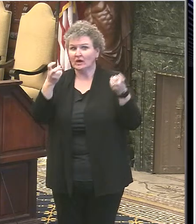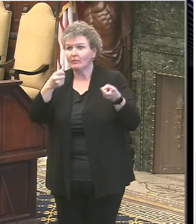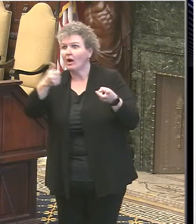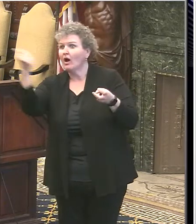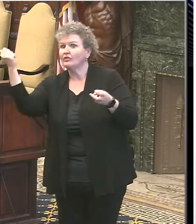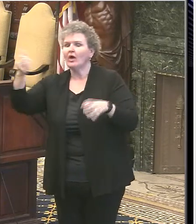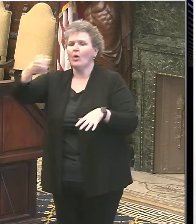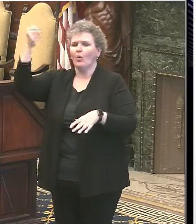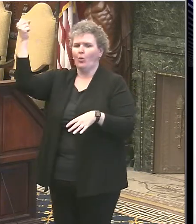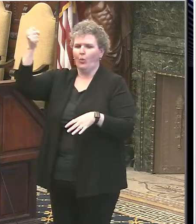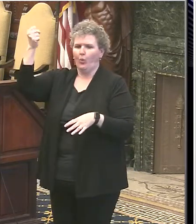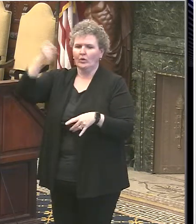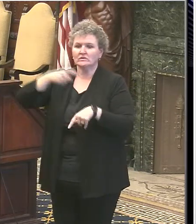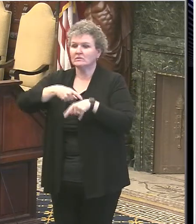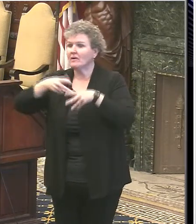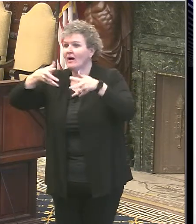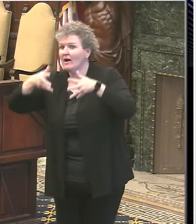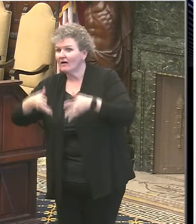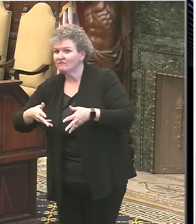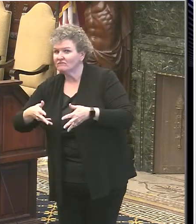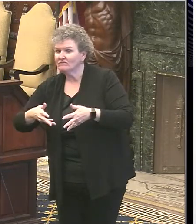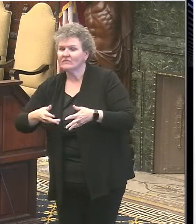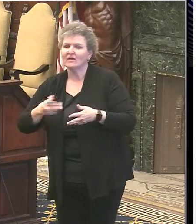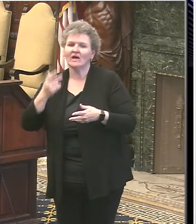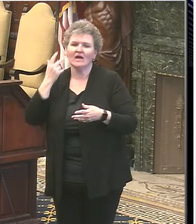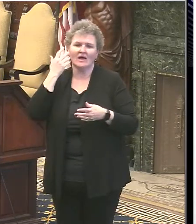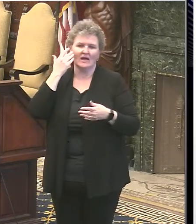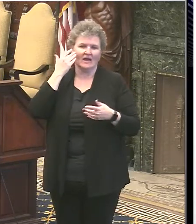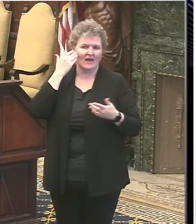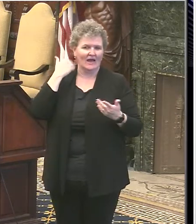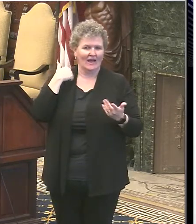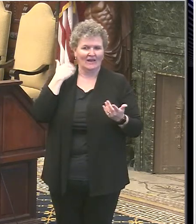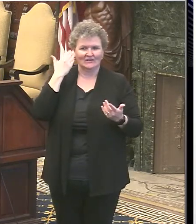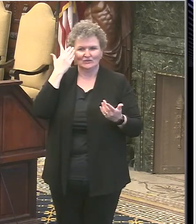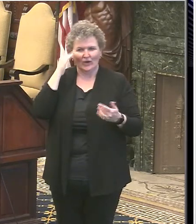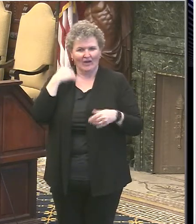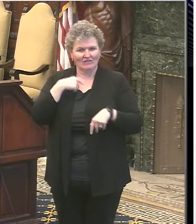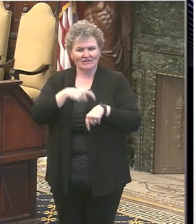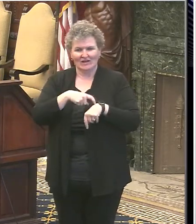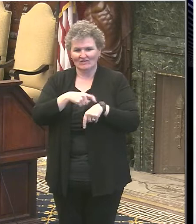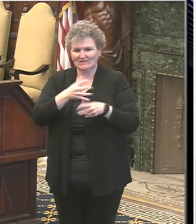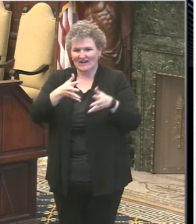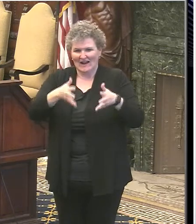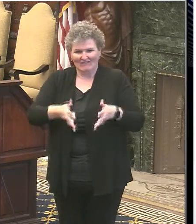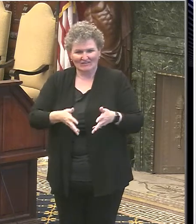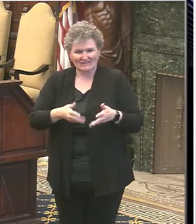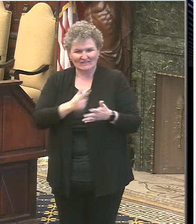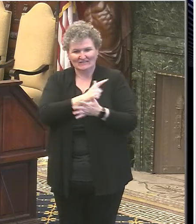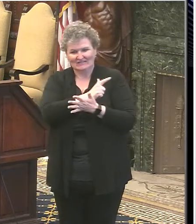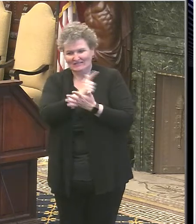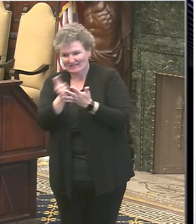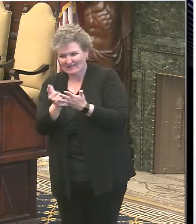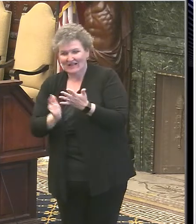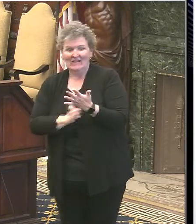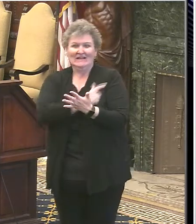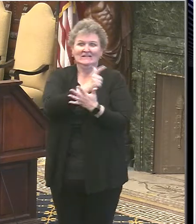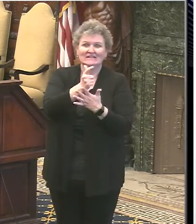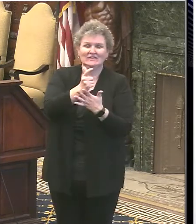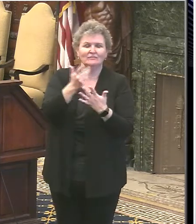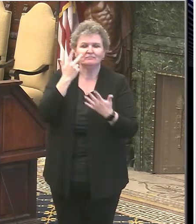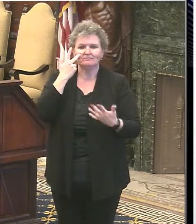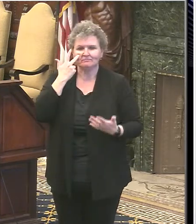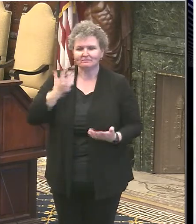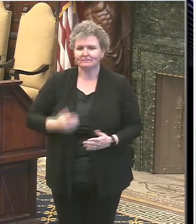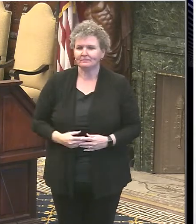have time for a second round, although at this point I would have to say that is very unlikely. If you're raised now and it is not on COVID,